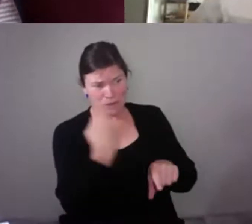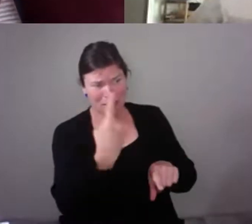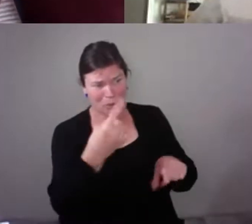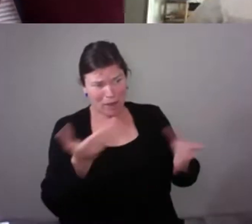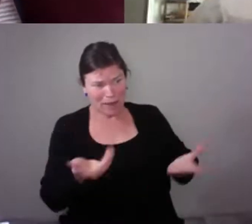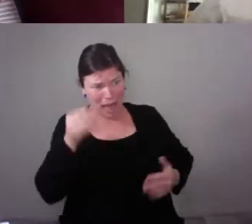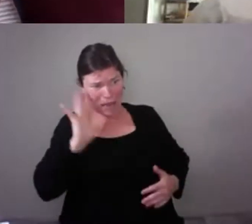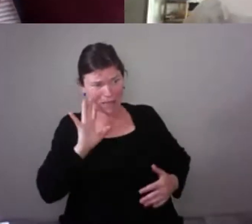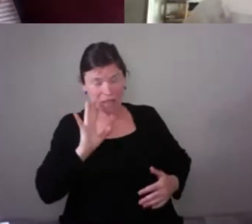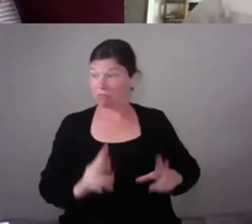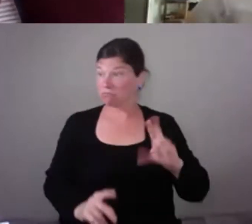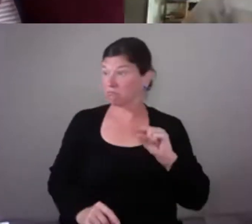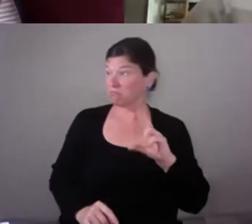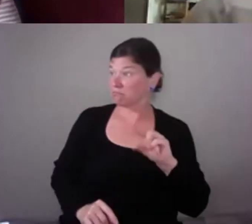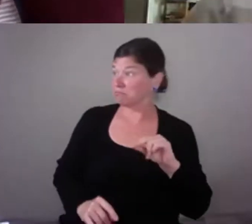No, but